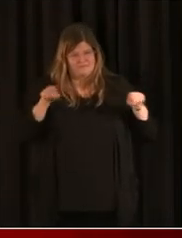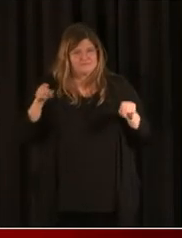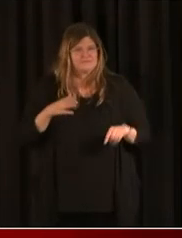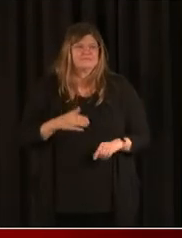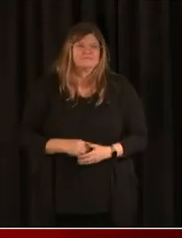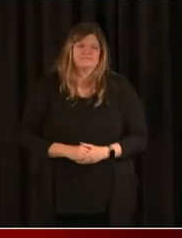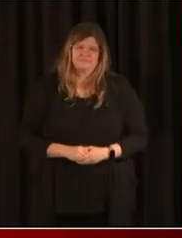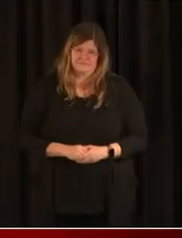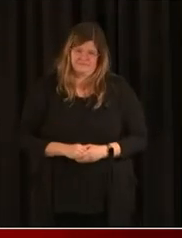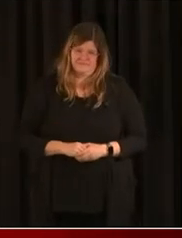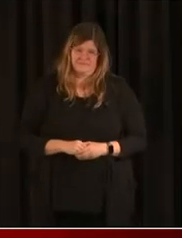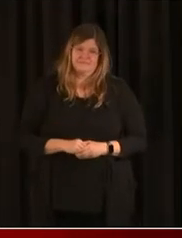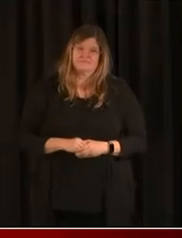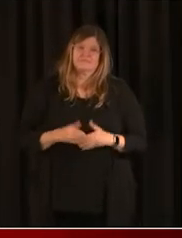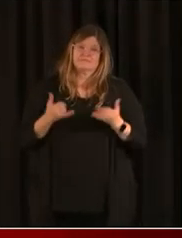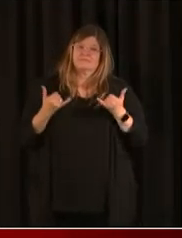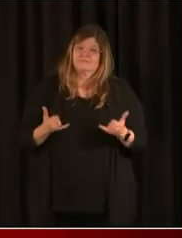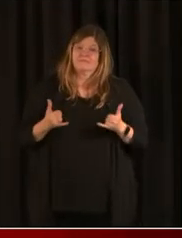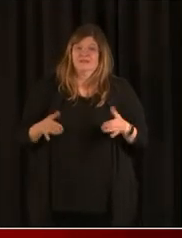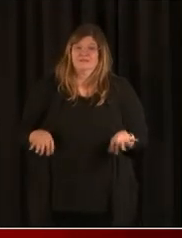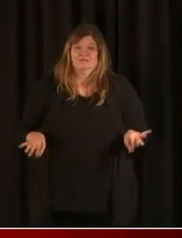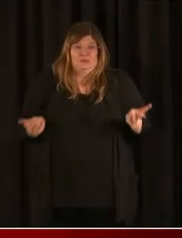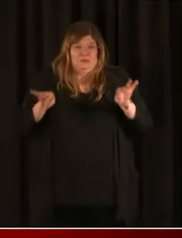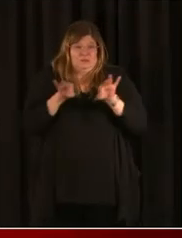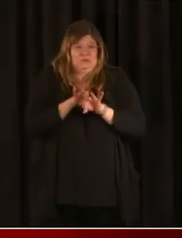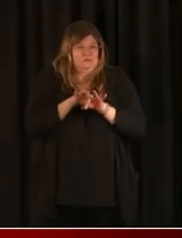please. Another important